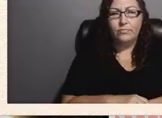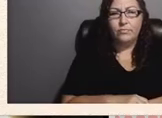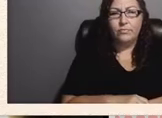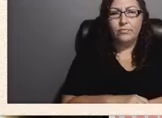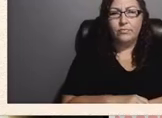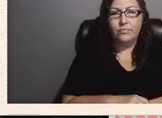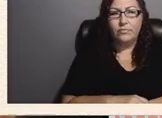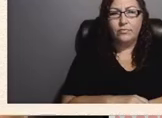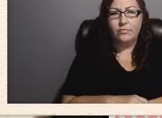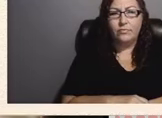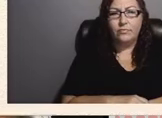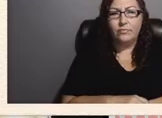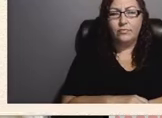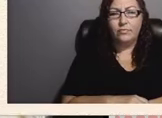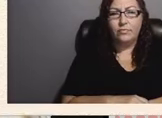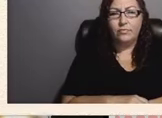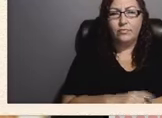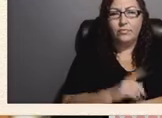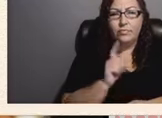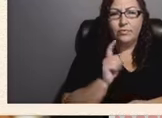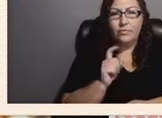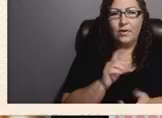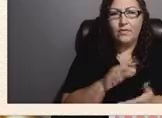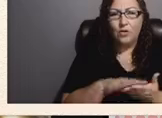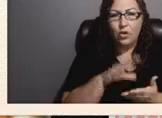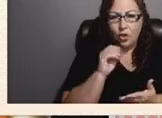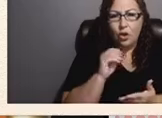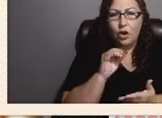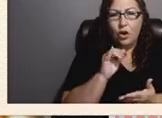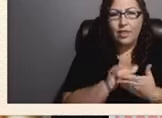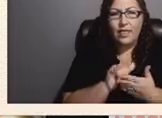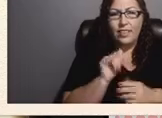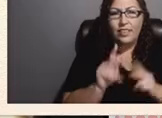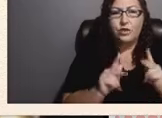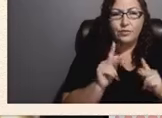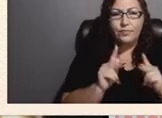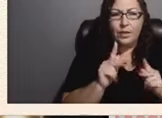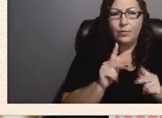has learned that there's people who are different.